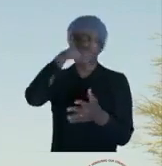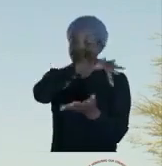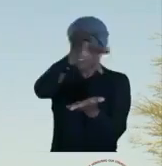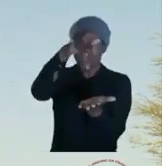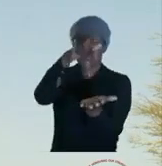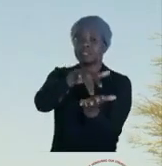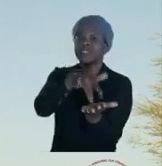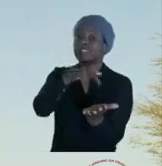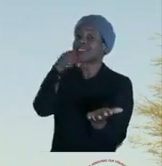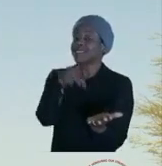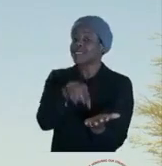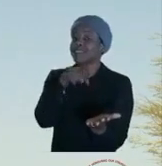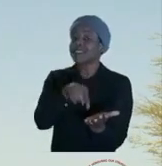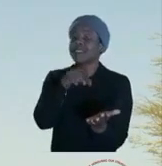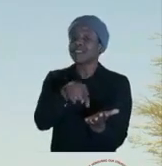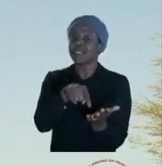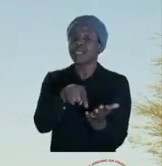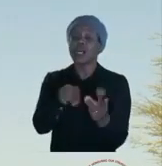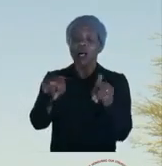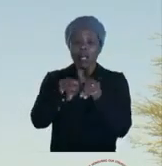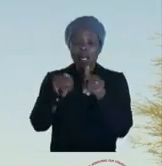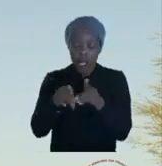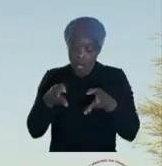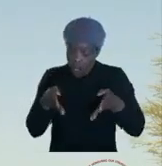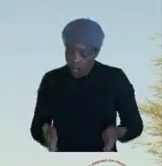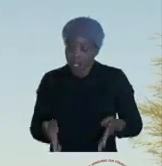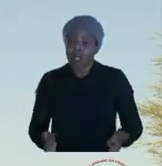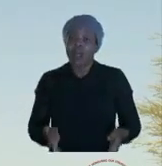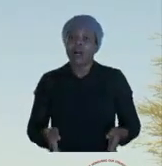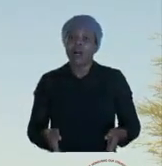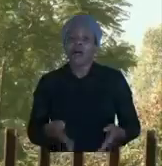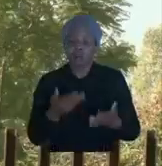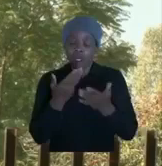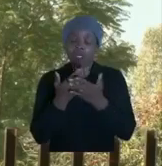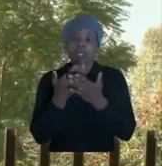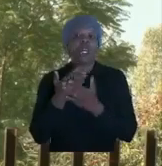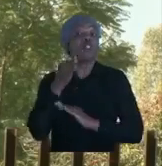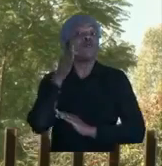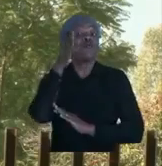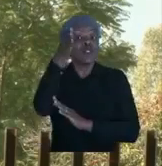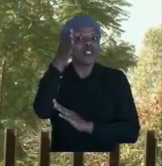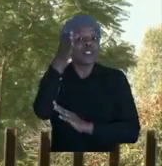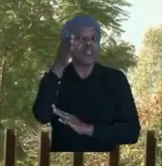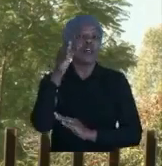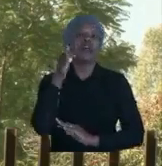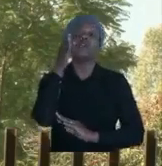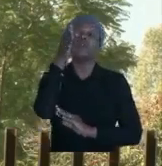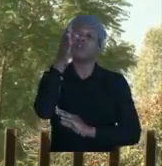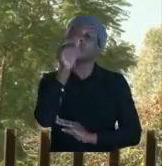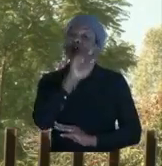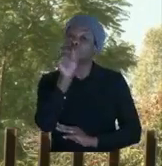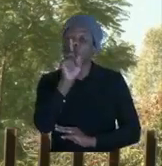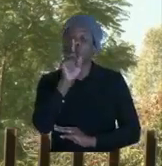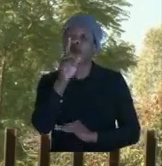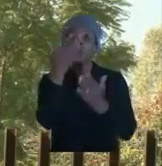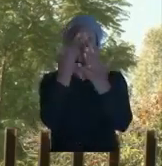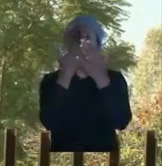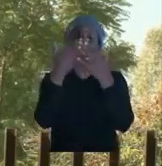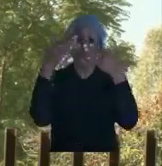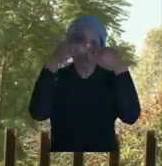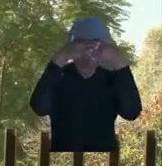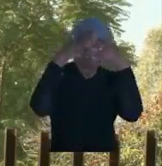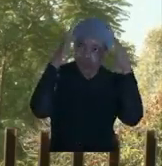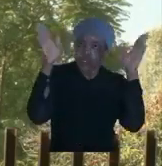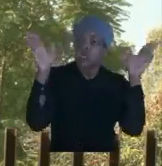past, informing the present to signpost the future. A future that envisages